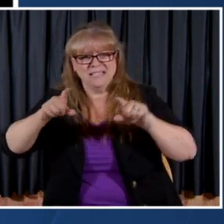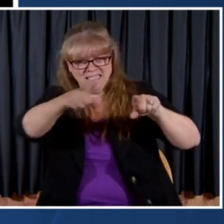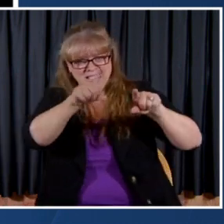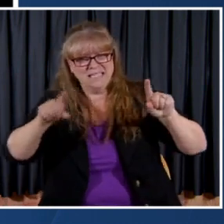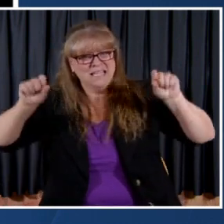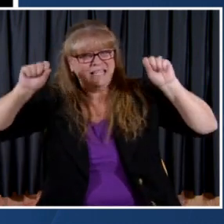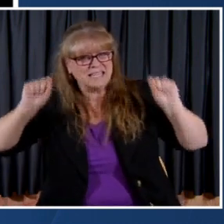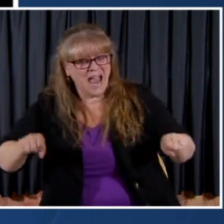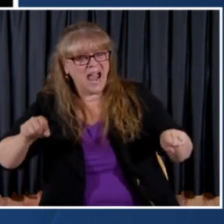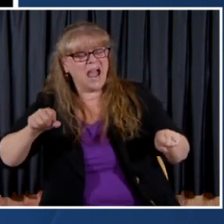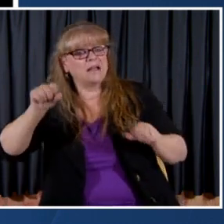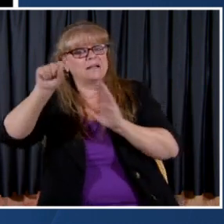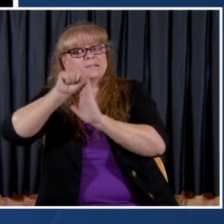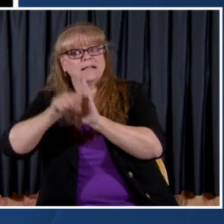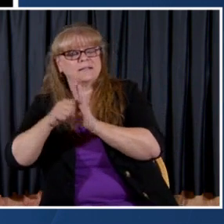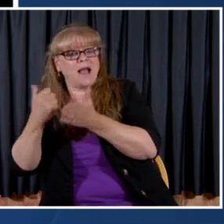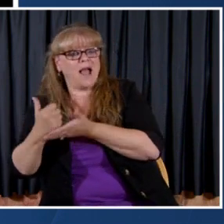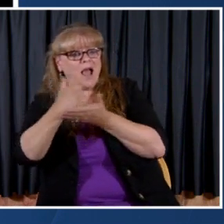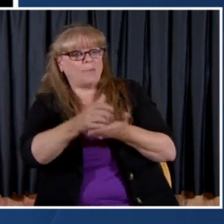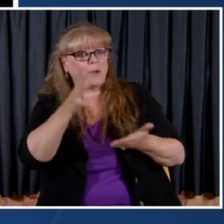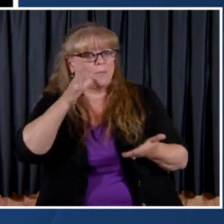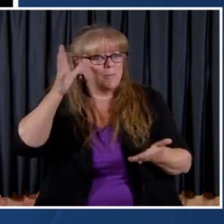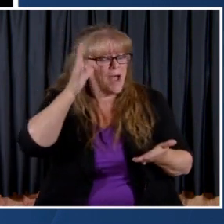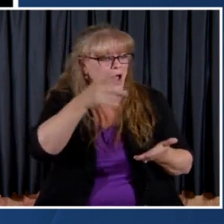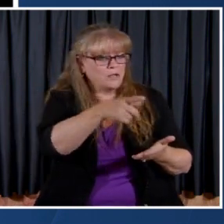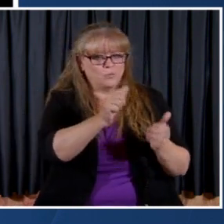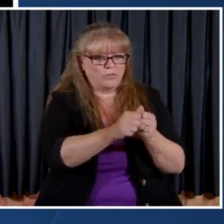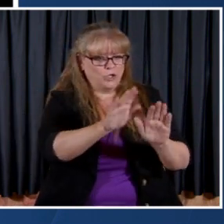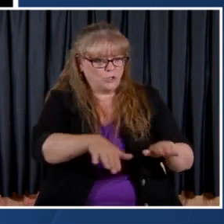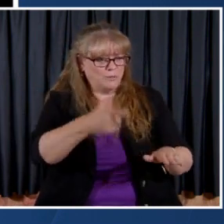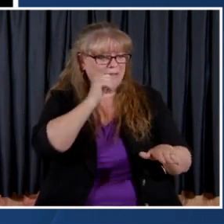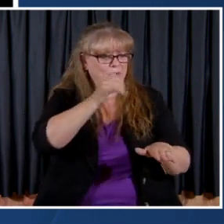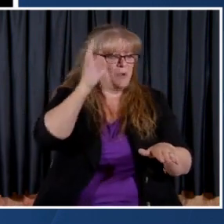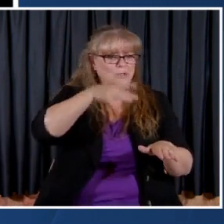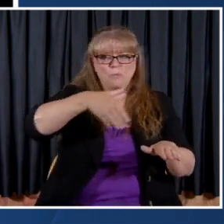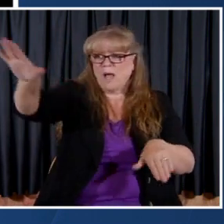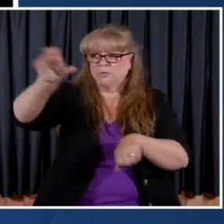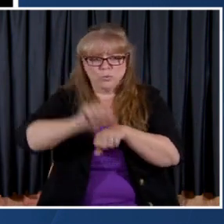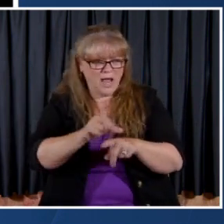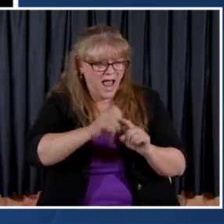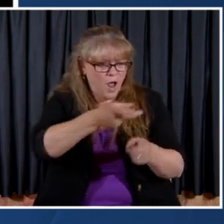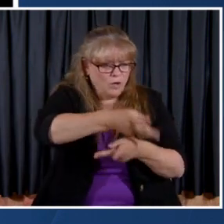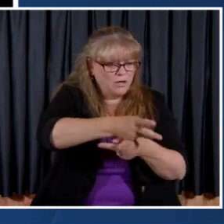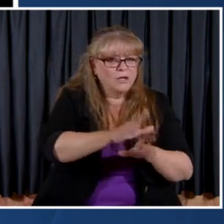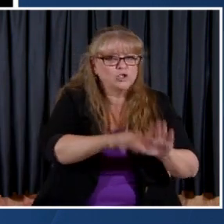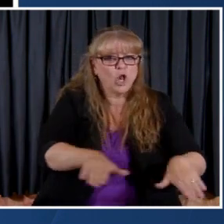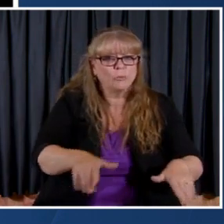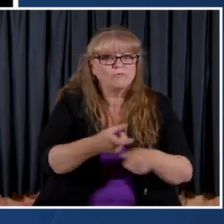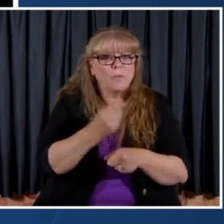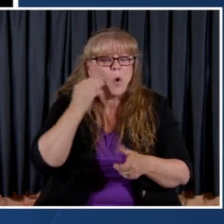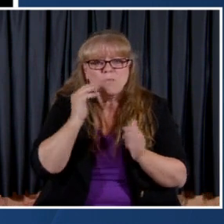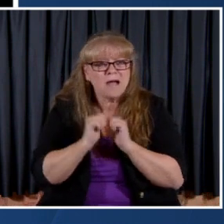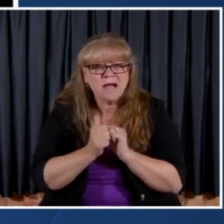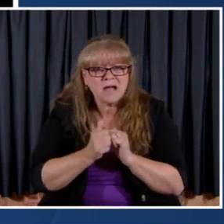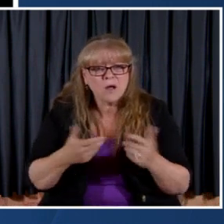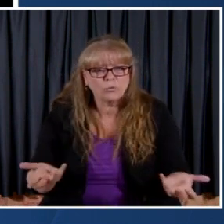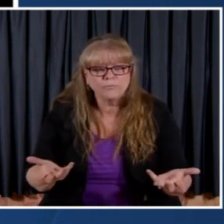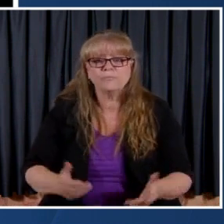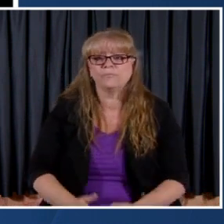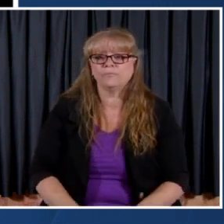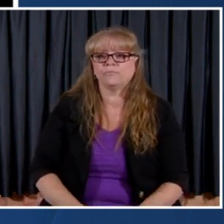home remotely? Yeah, we expect that schools will resume in-person classes in the fall. That doesn't mean that